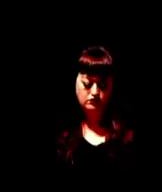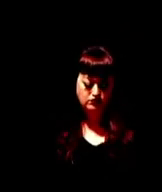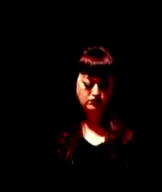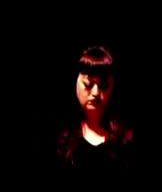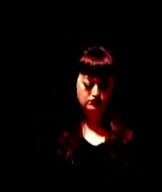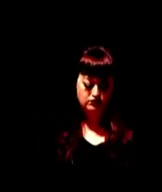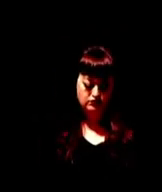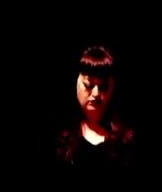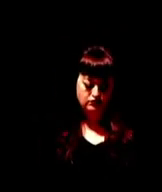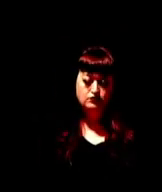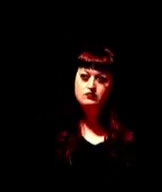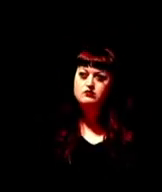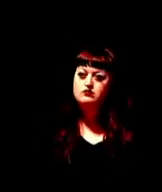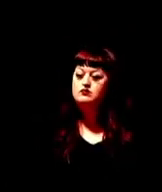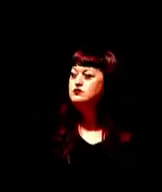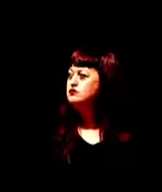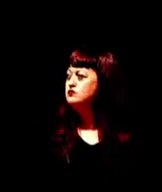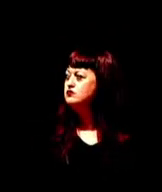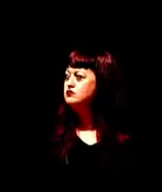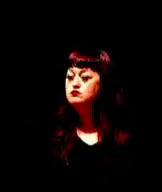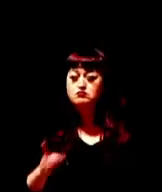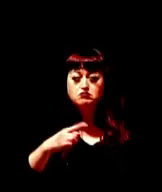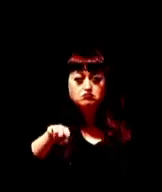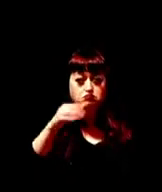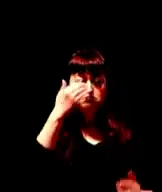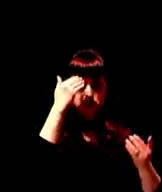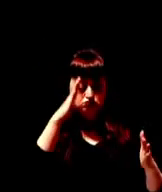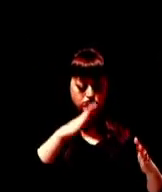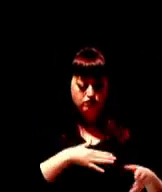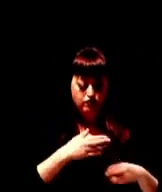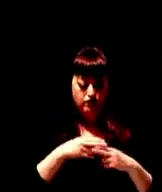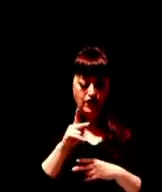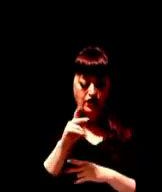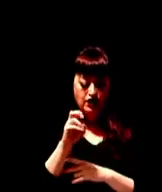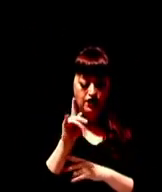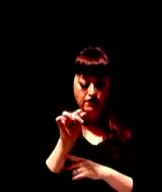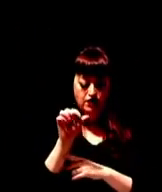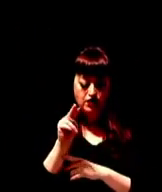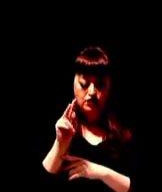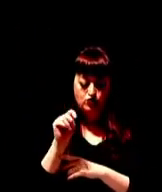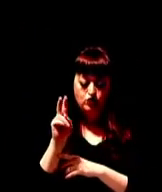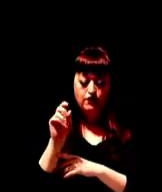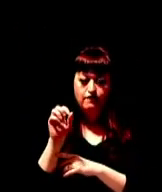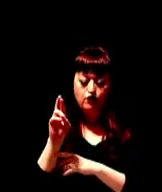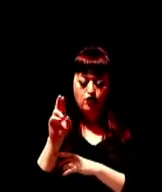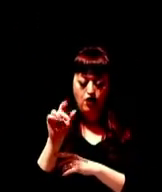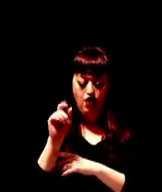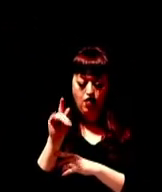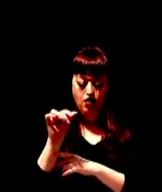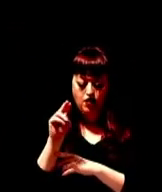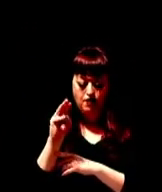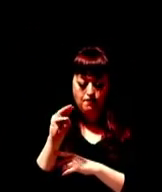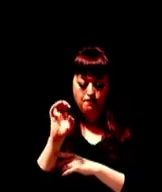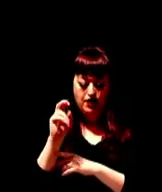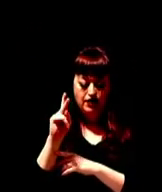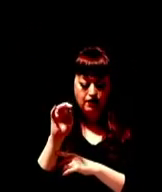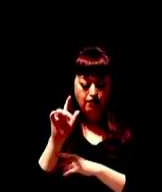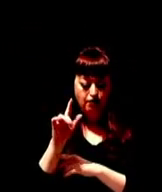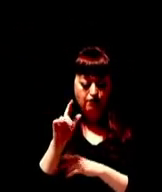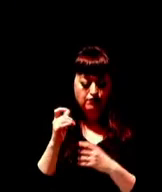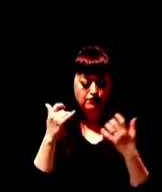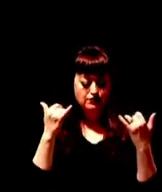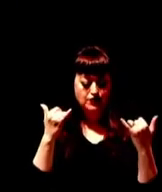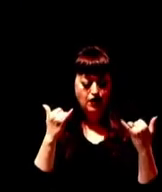Perfect. For any of you who might not know, my name is Kevlin Trevor Allen McNeil, and for the length of today's celebration, I'm going to be your